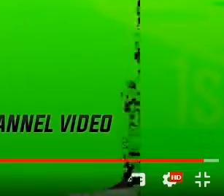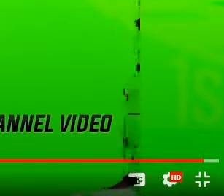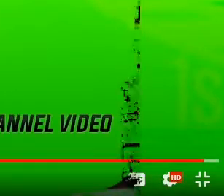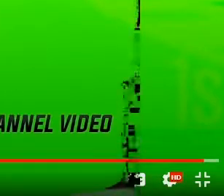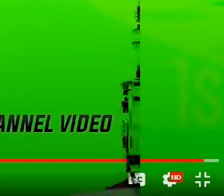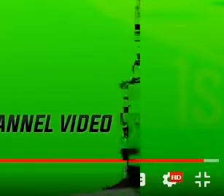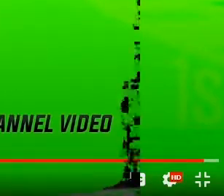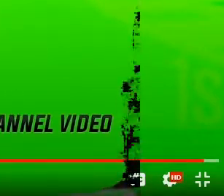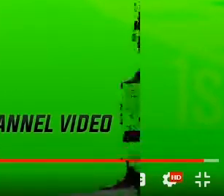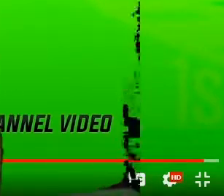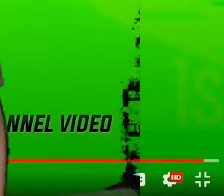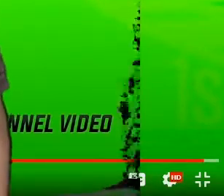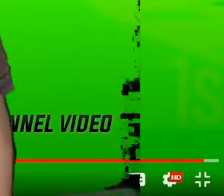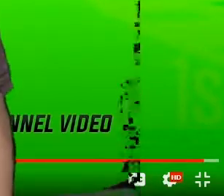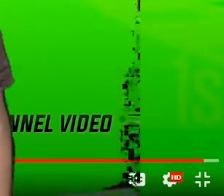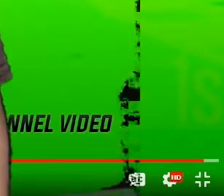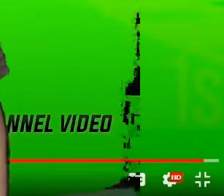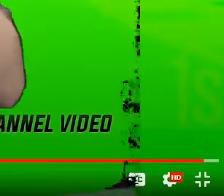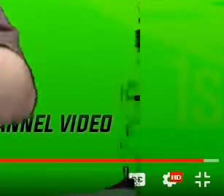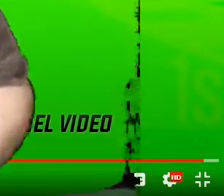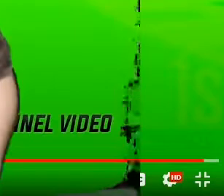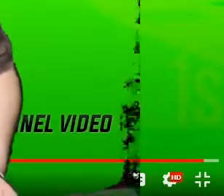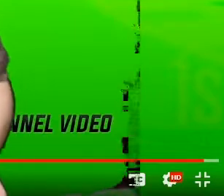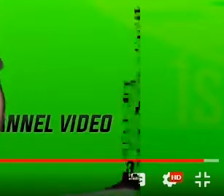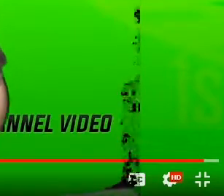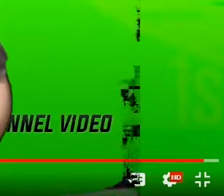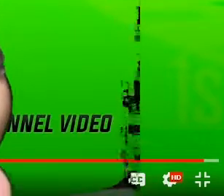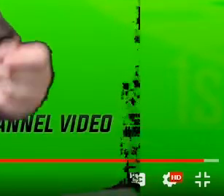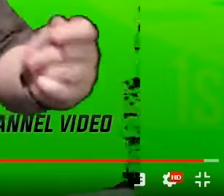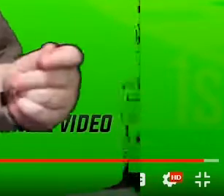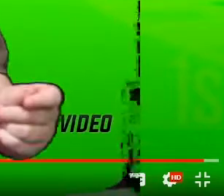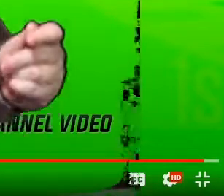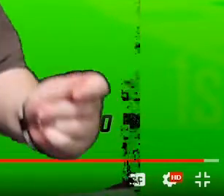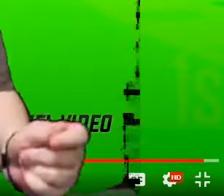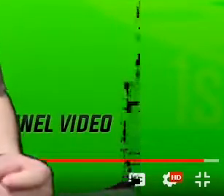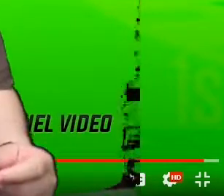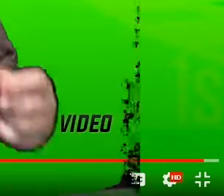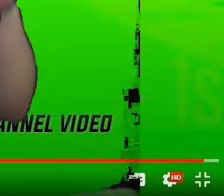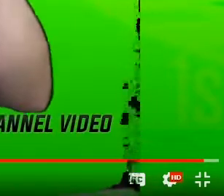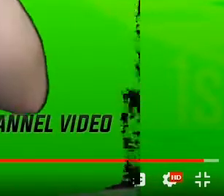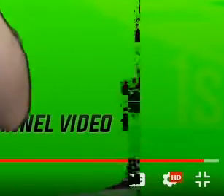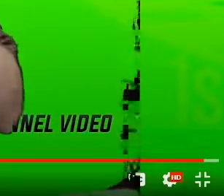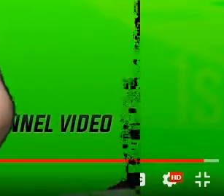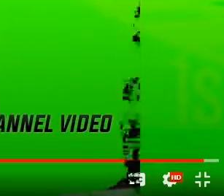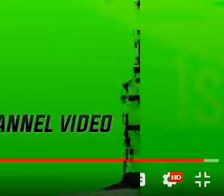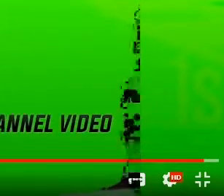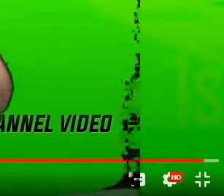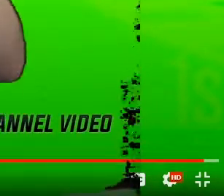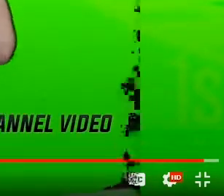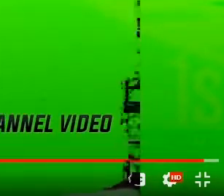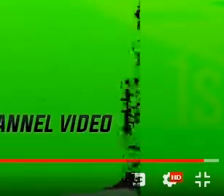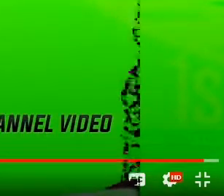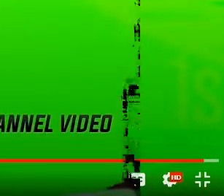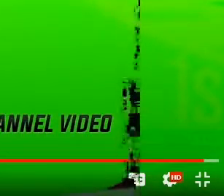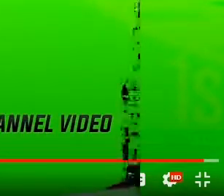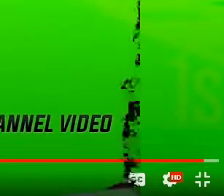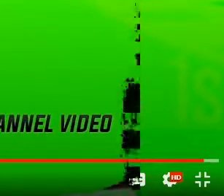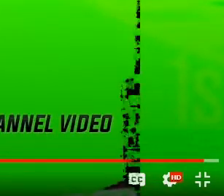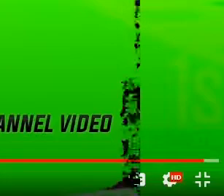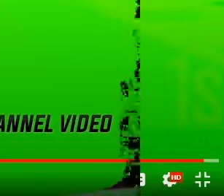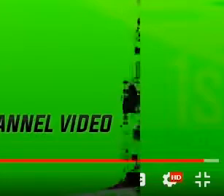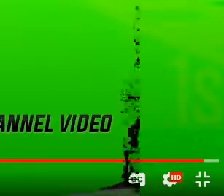I don't know what I just said, to be honest. But yes, thank you guys so much for watching. I hope you did enjoy